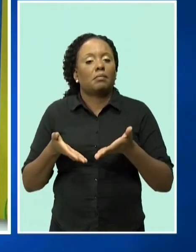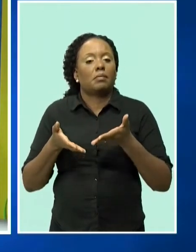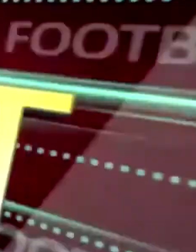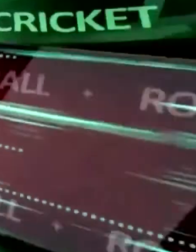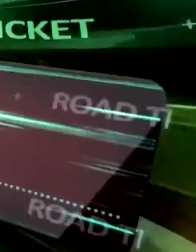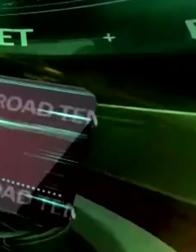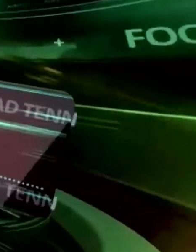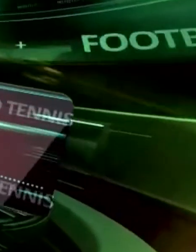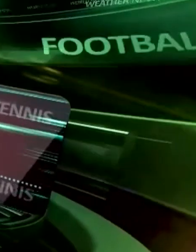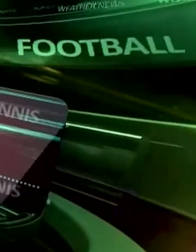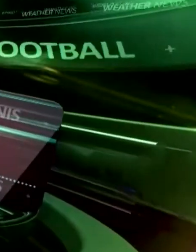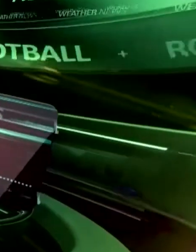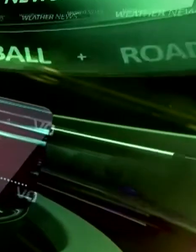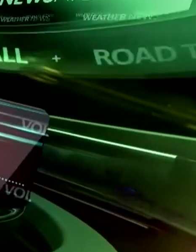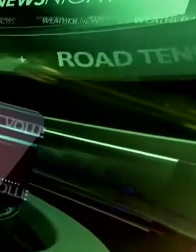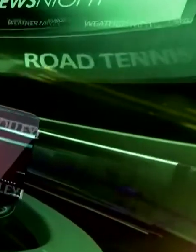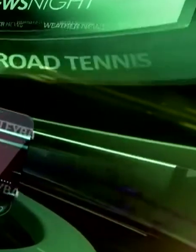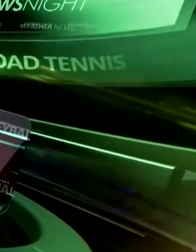of it.